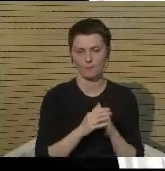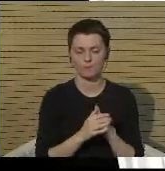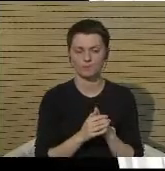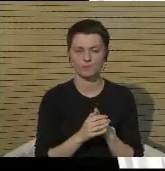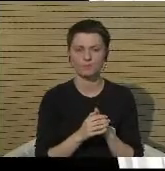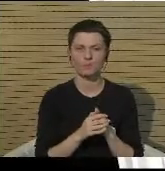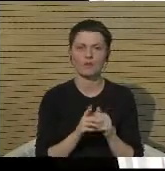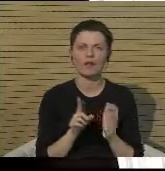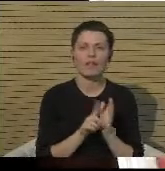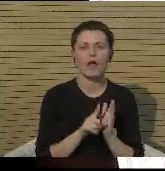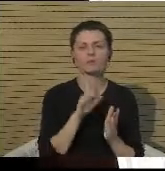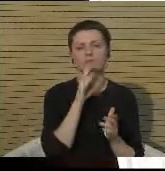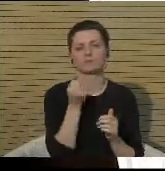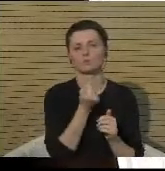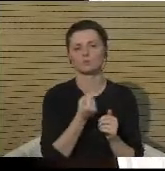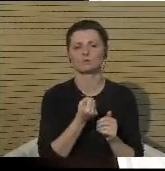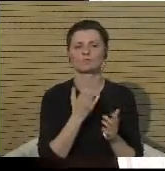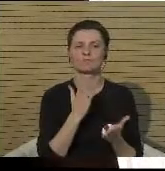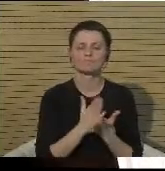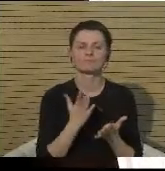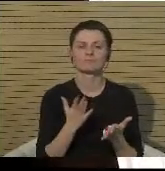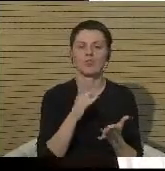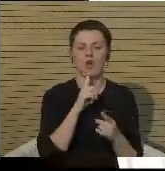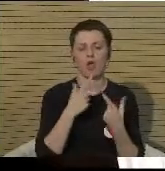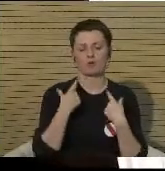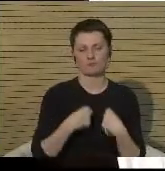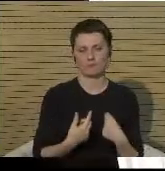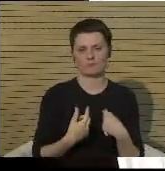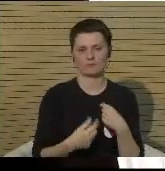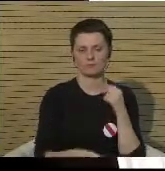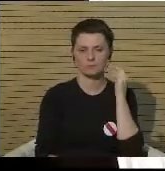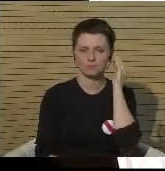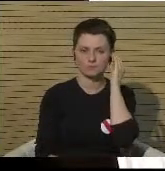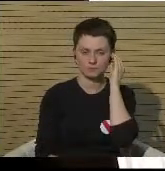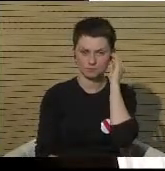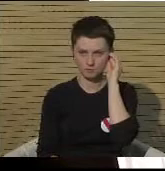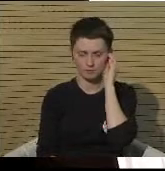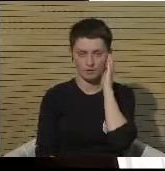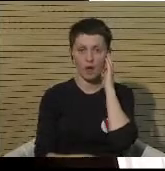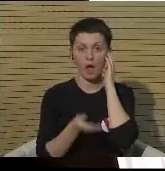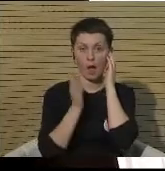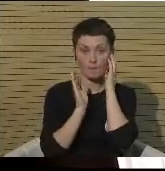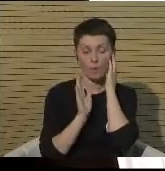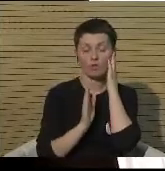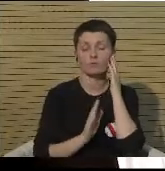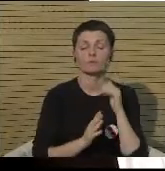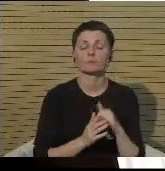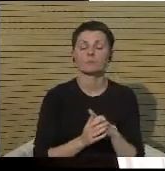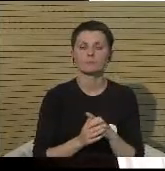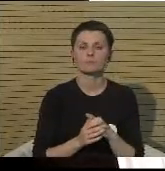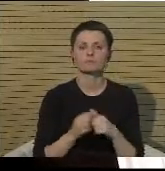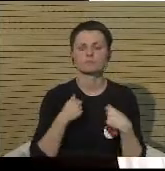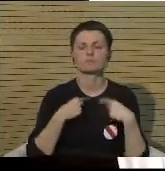I had a lot for myself. I benefited for myself in the first place with that process.